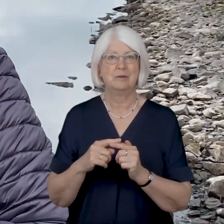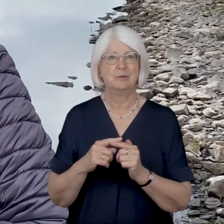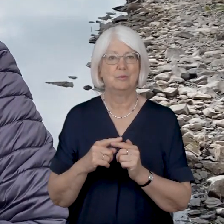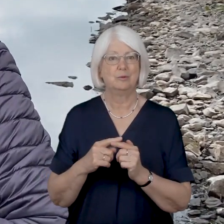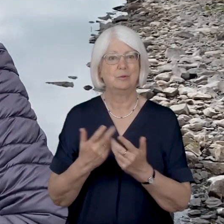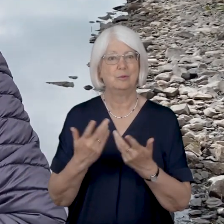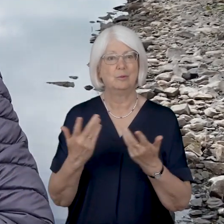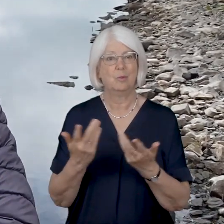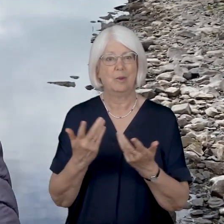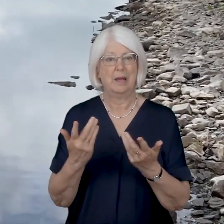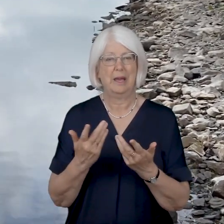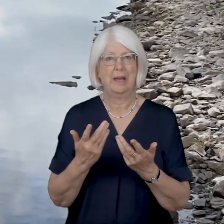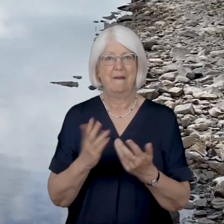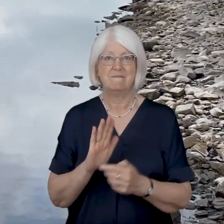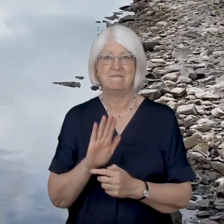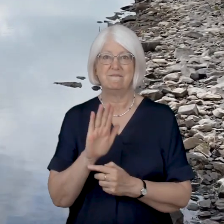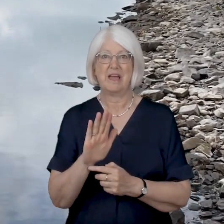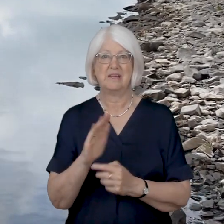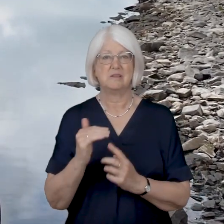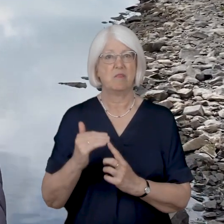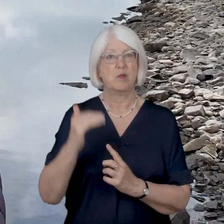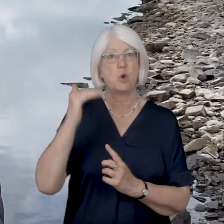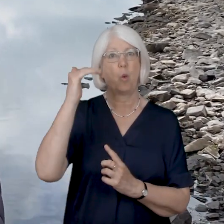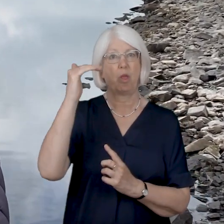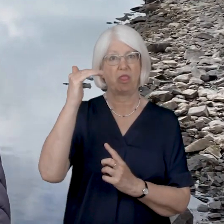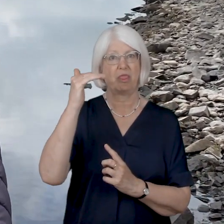face, to start, the north.